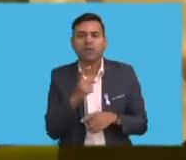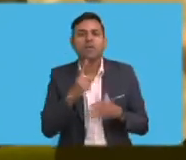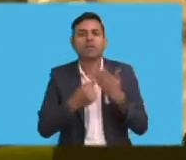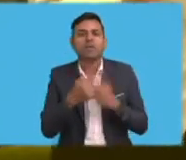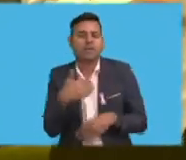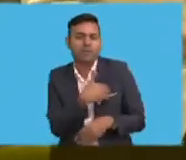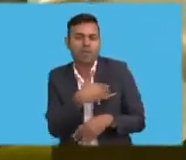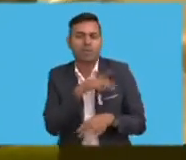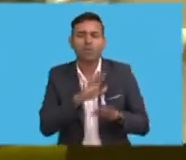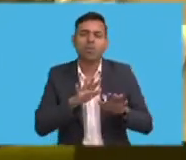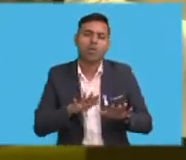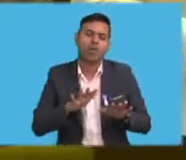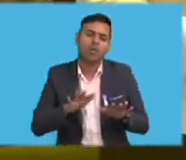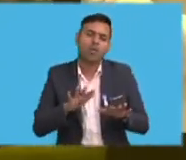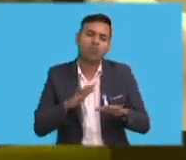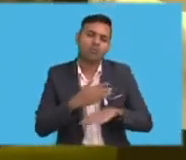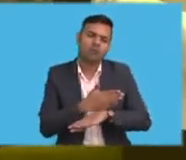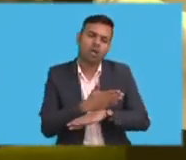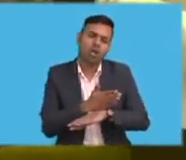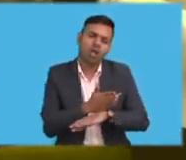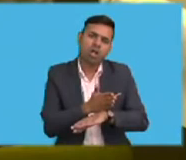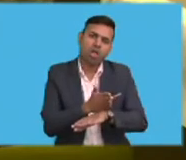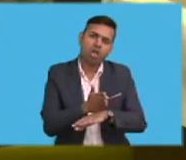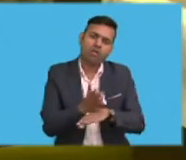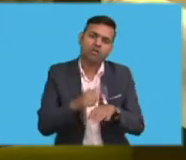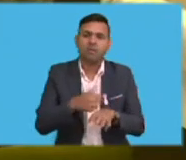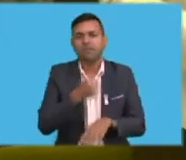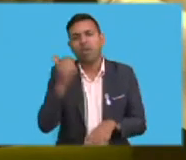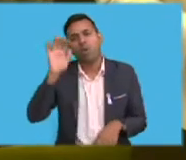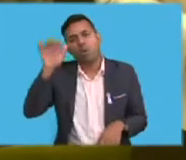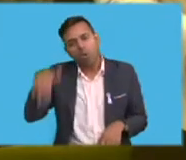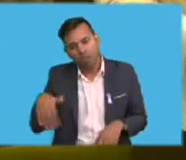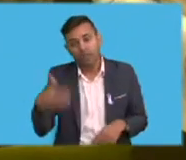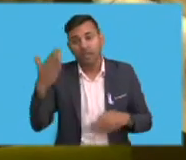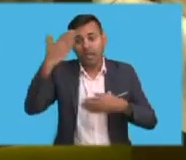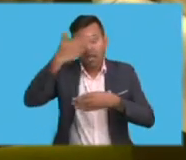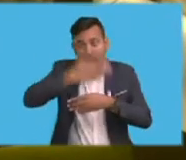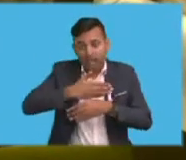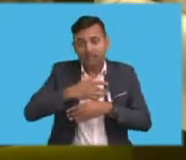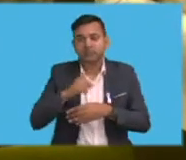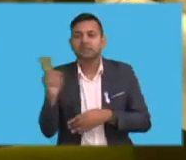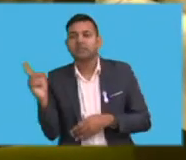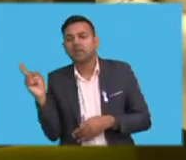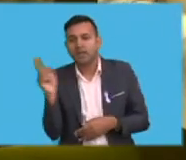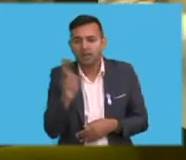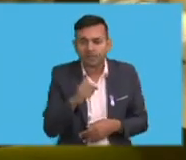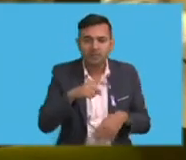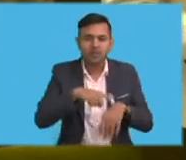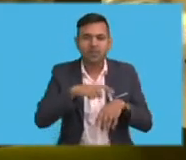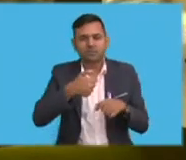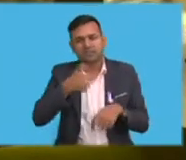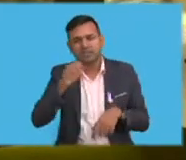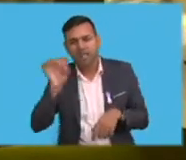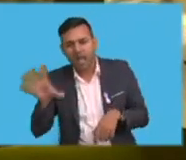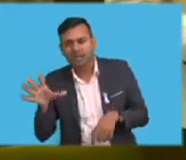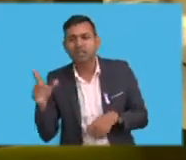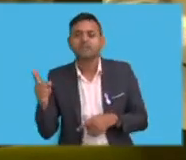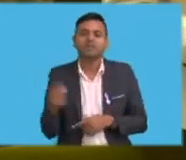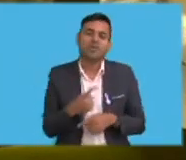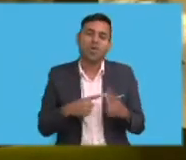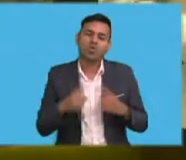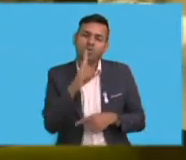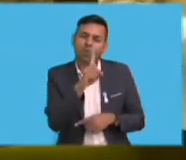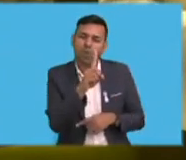p.m., not sure what's the time limit. In the night, when they come at about 6 to 10 p.m., there are one or two doctors and they will continue to have problems